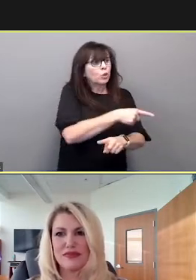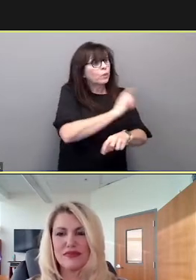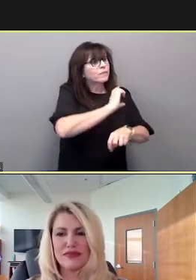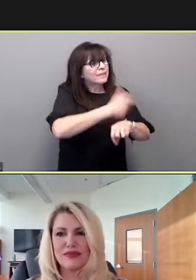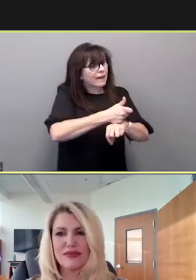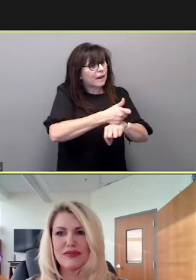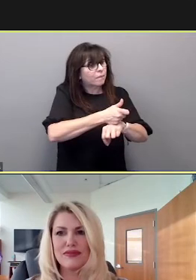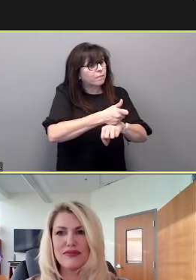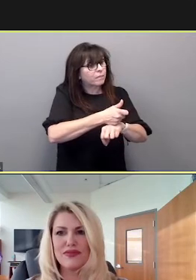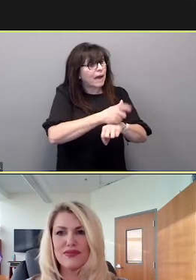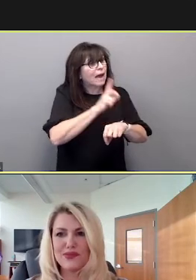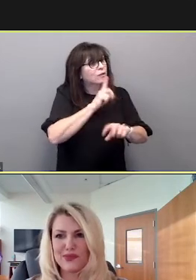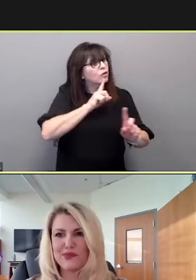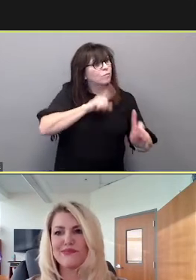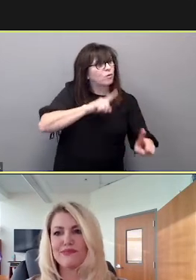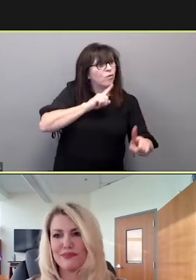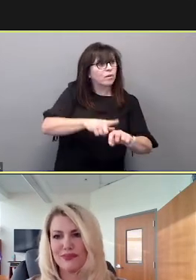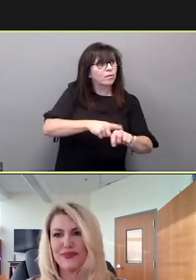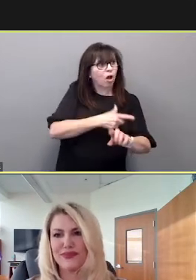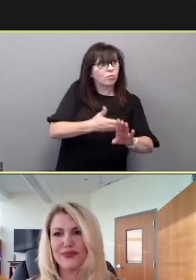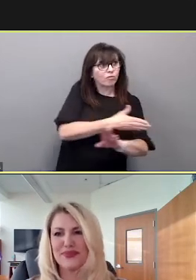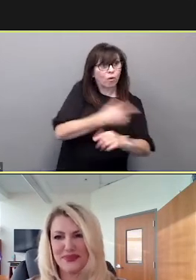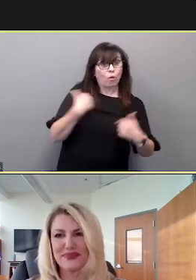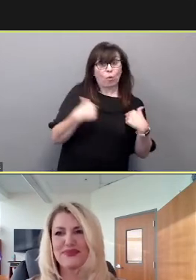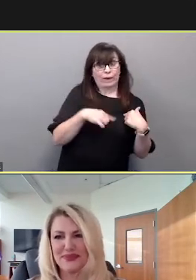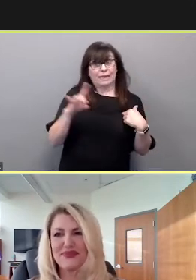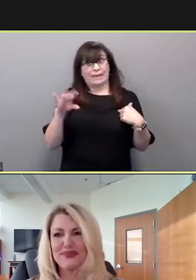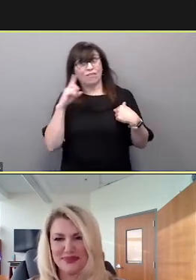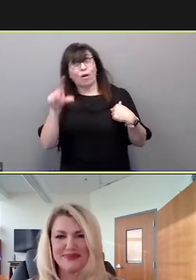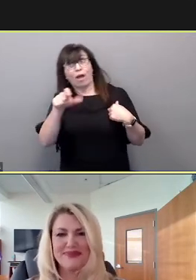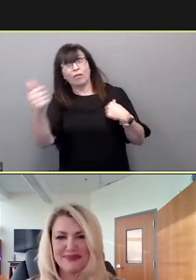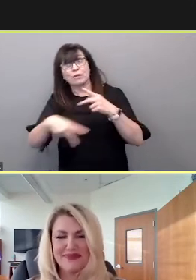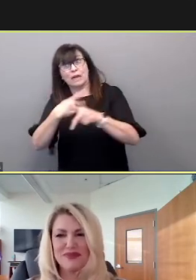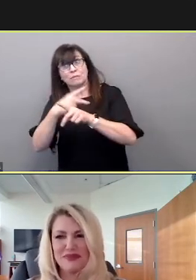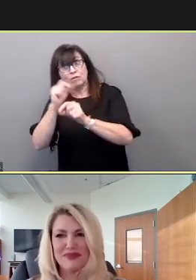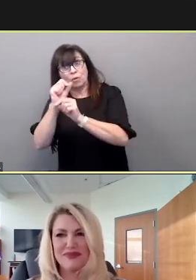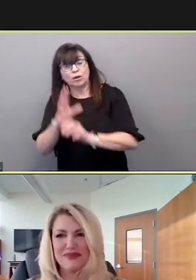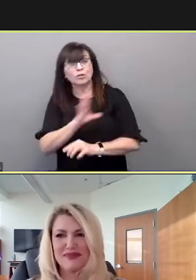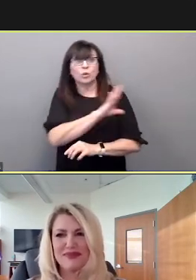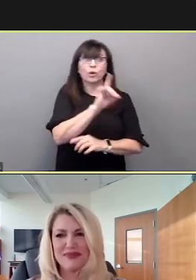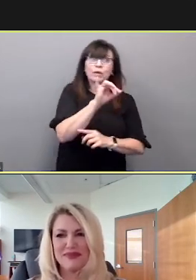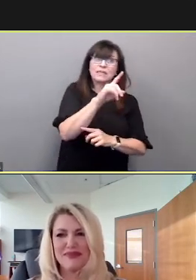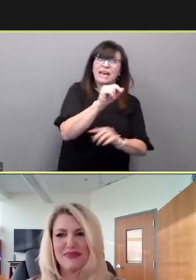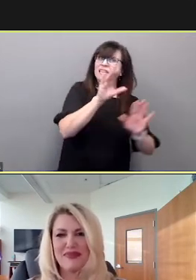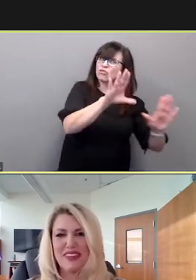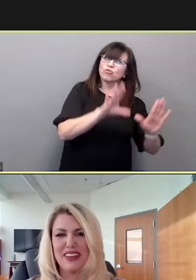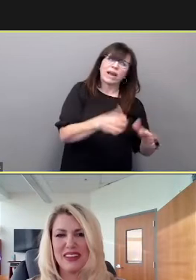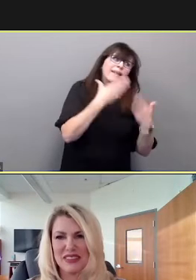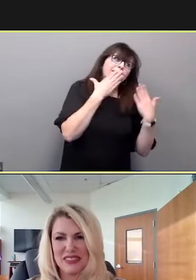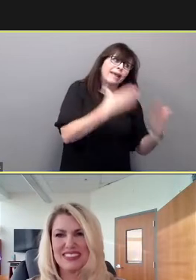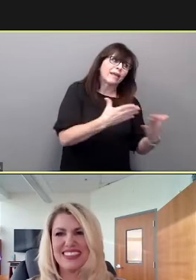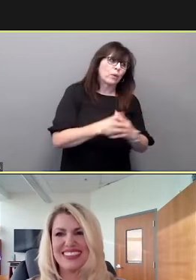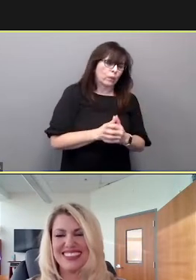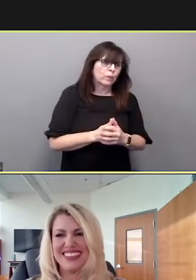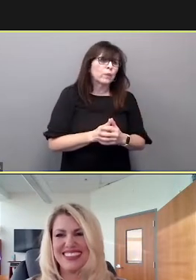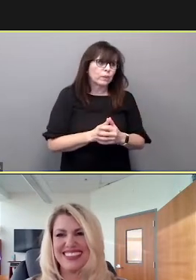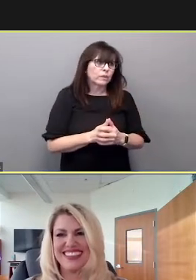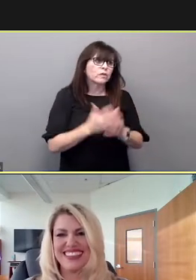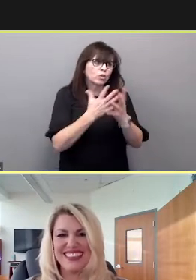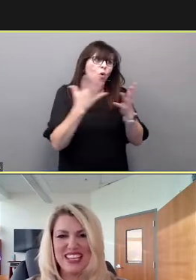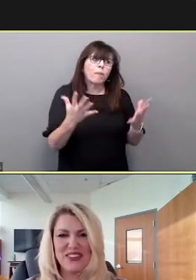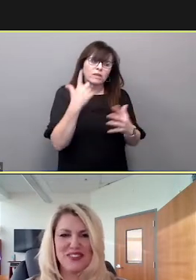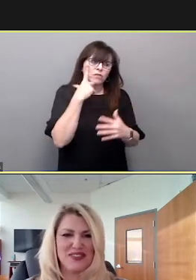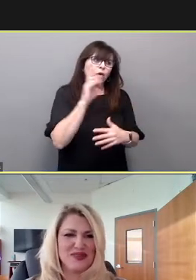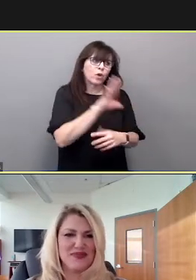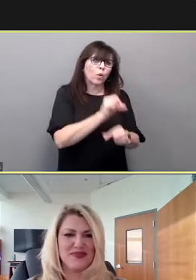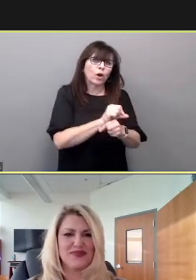actually weekly reporting long before we did for other types of workers, and so your data's been just great. So thank you so much for that.